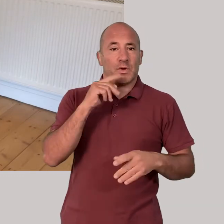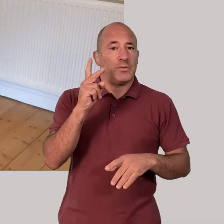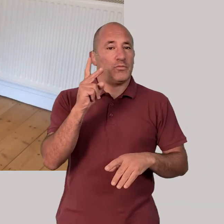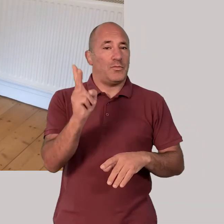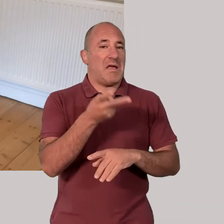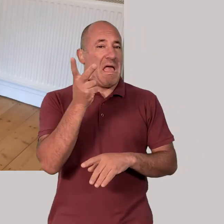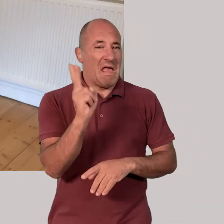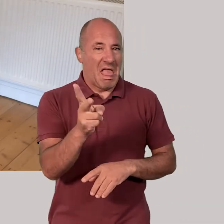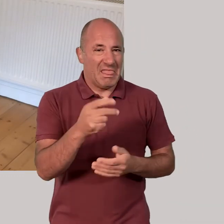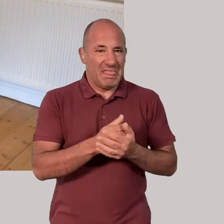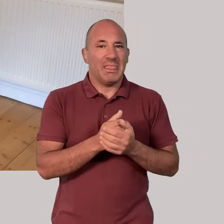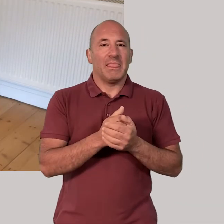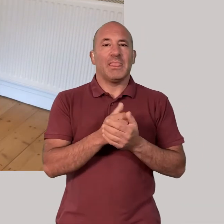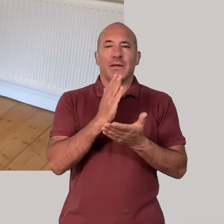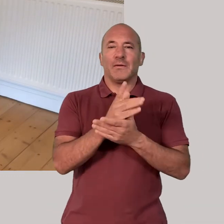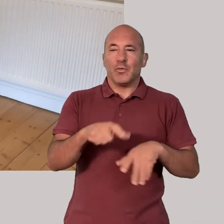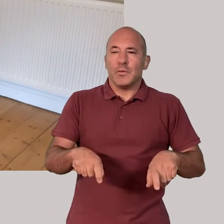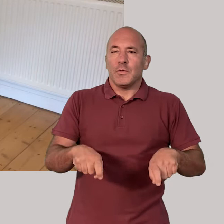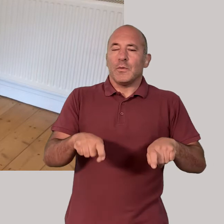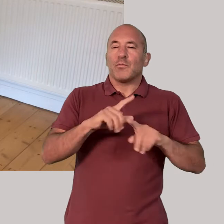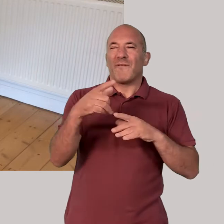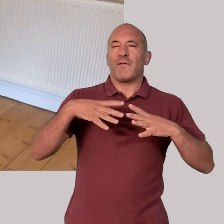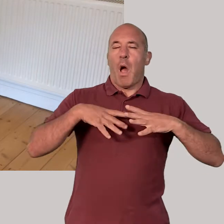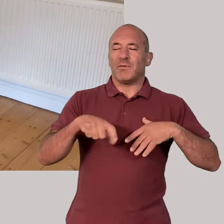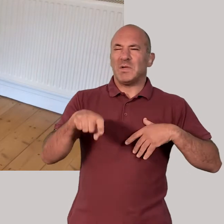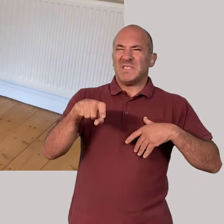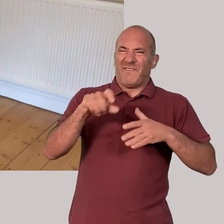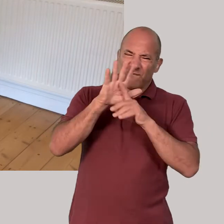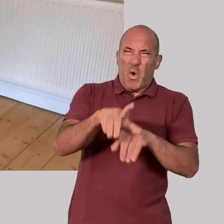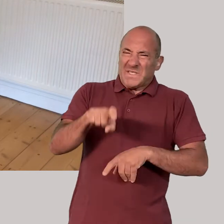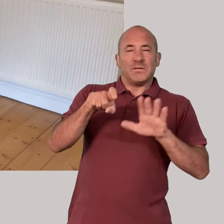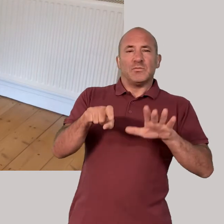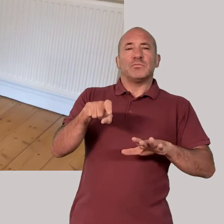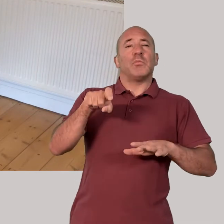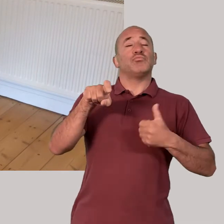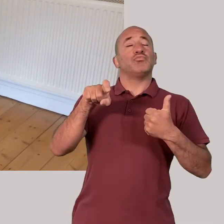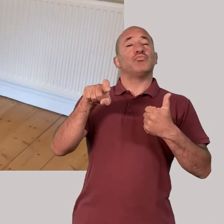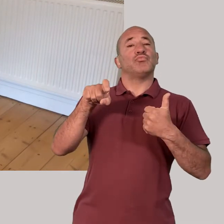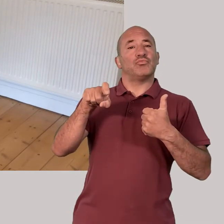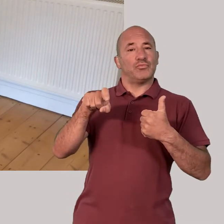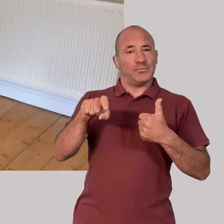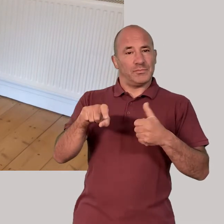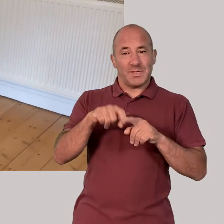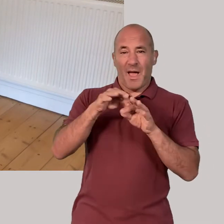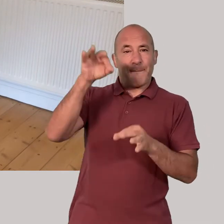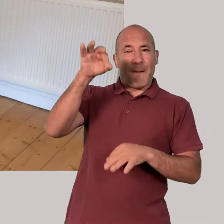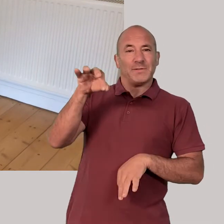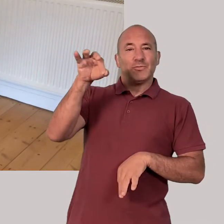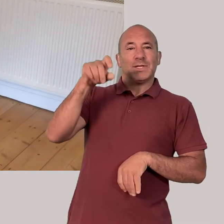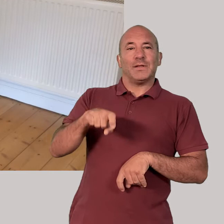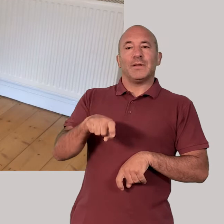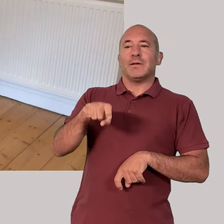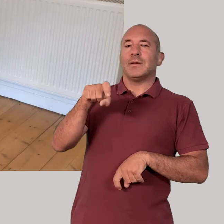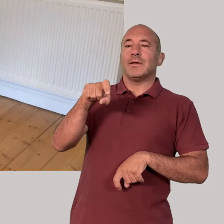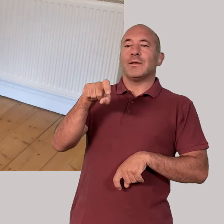And then we're going to repeat it, so definitely go to a comfortable height at this point. So you've got your little puppet string again. And